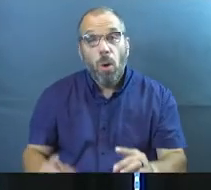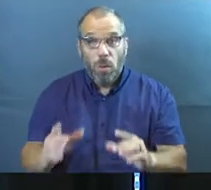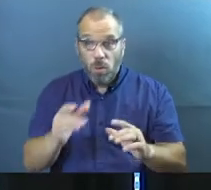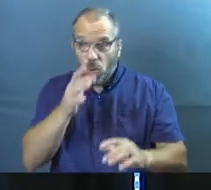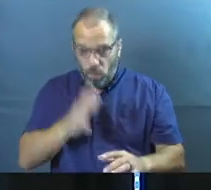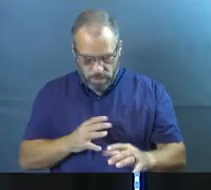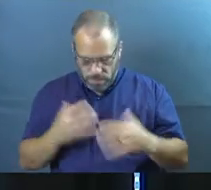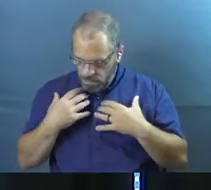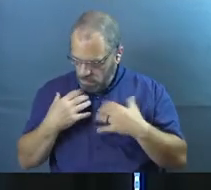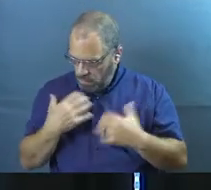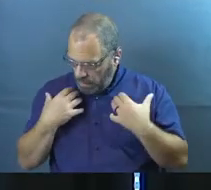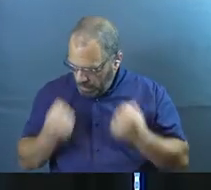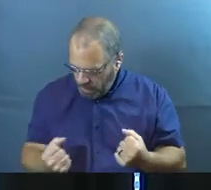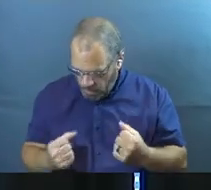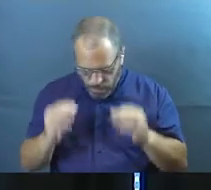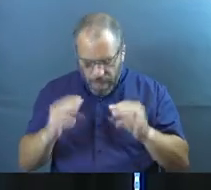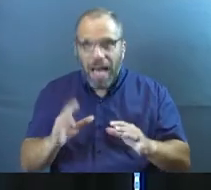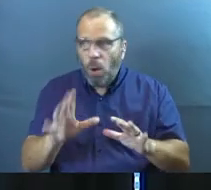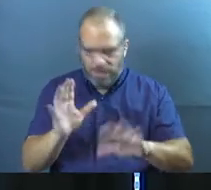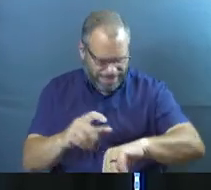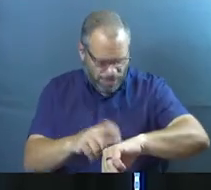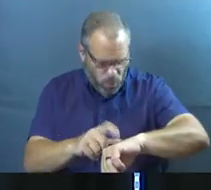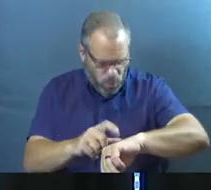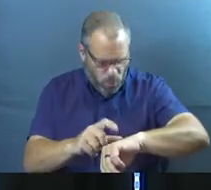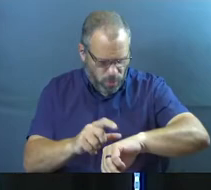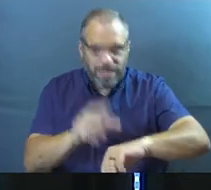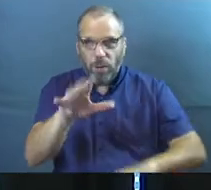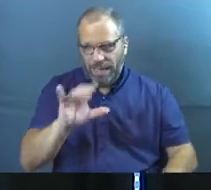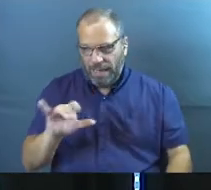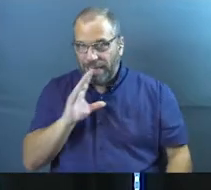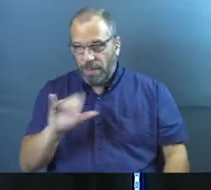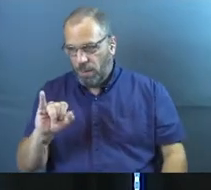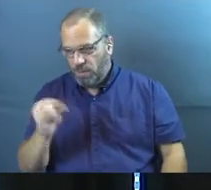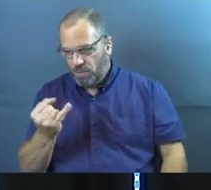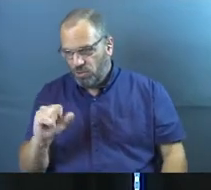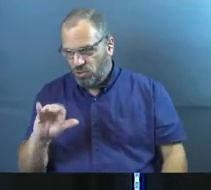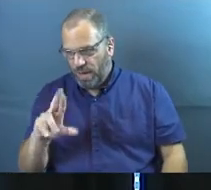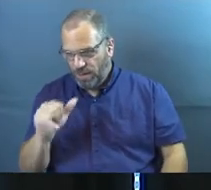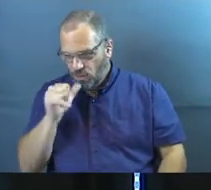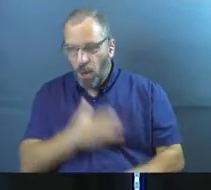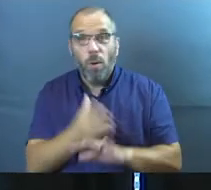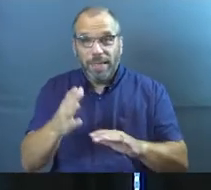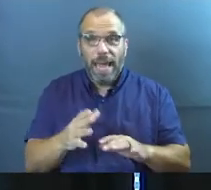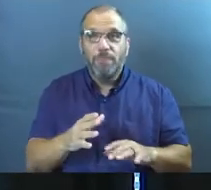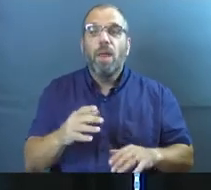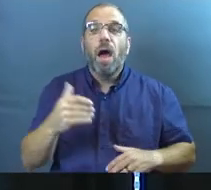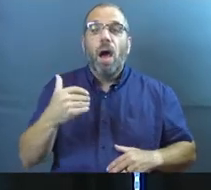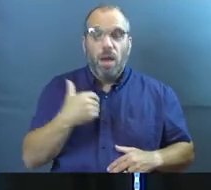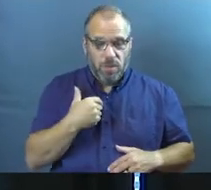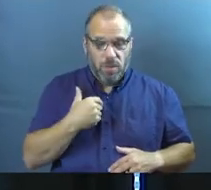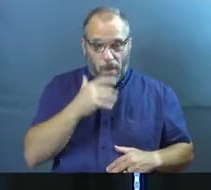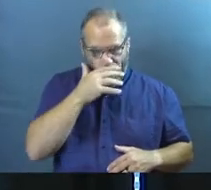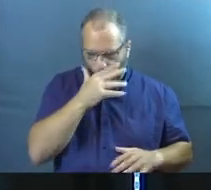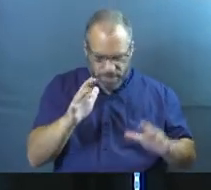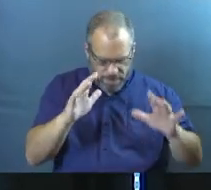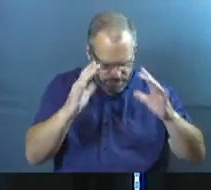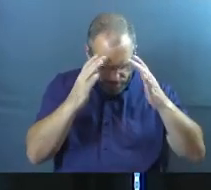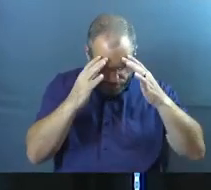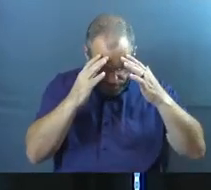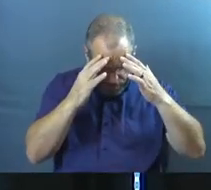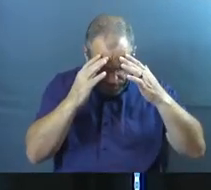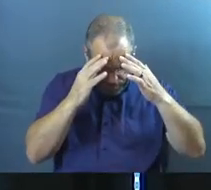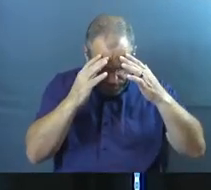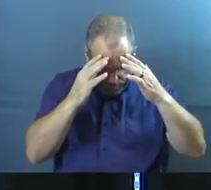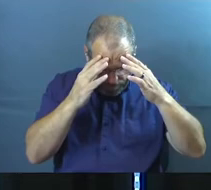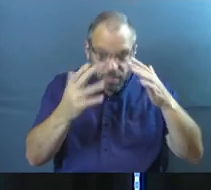miracle. I got to hurry. I got to get to Jairus' daughter. We were on our way to something.